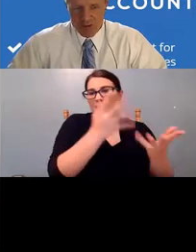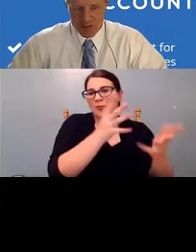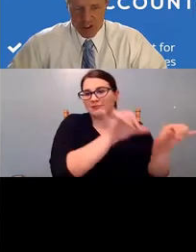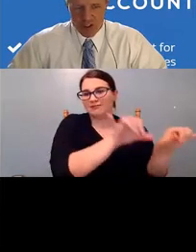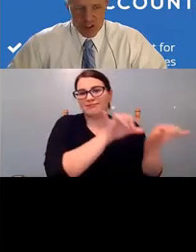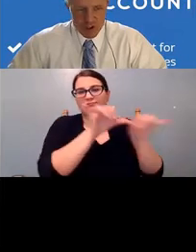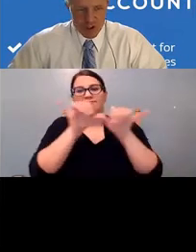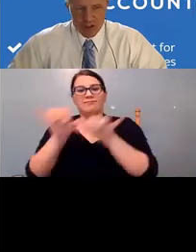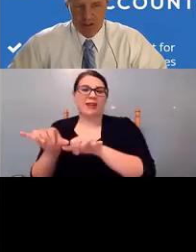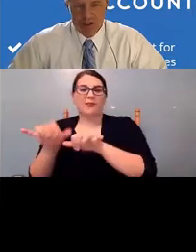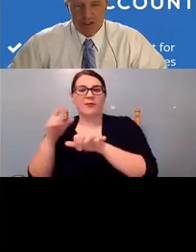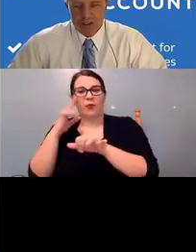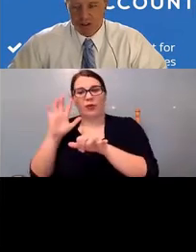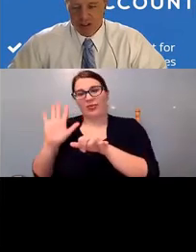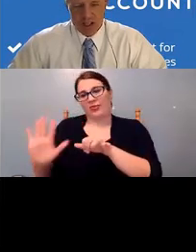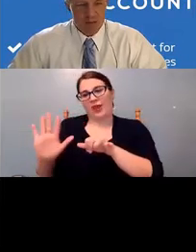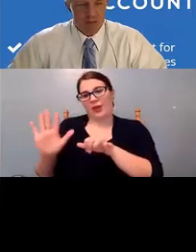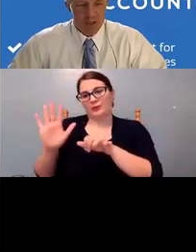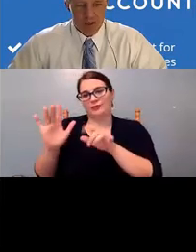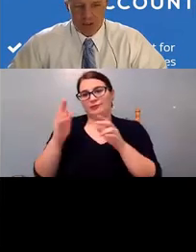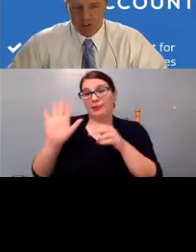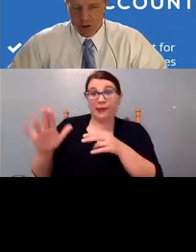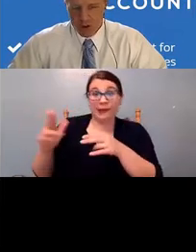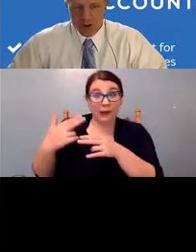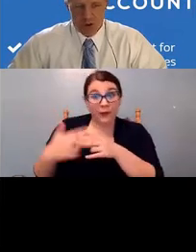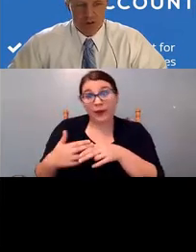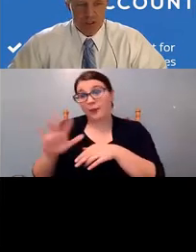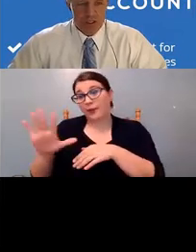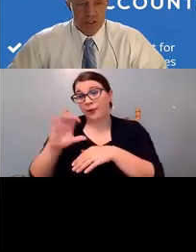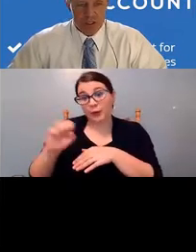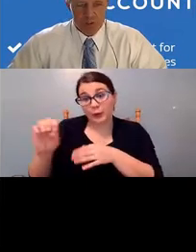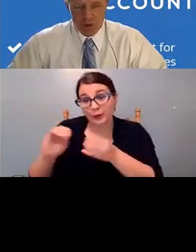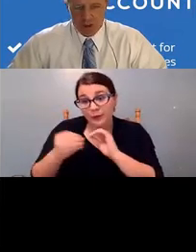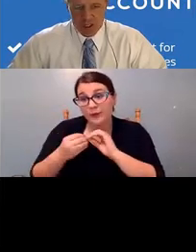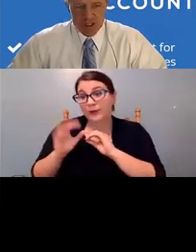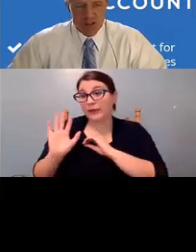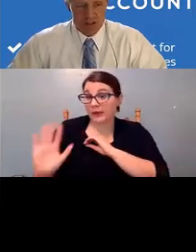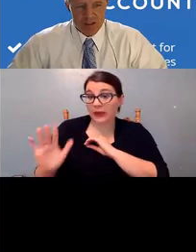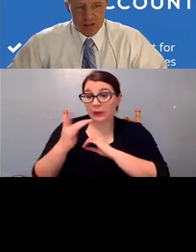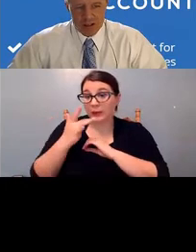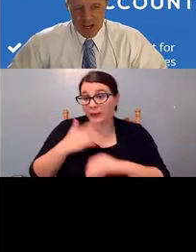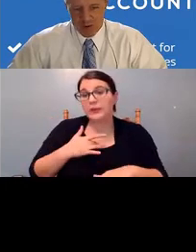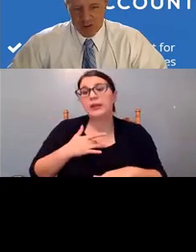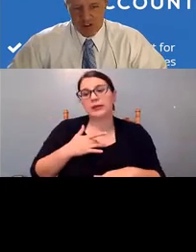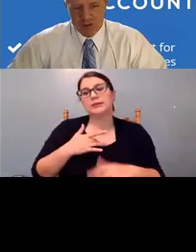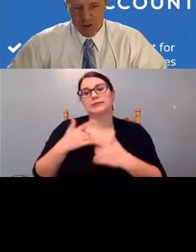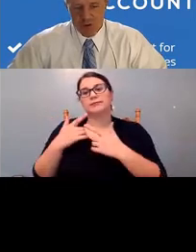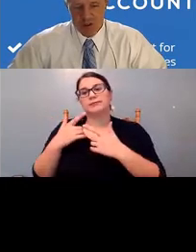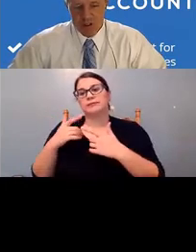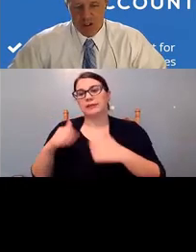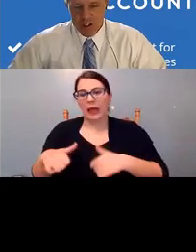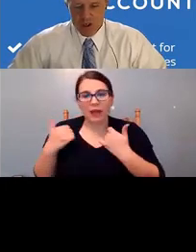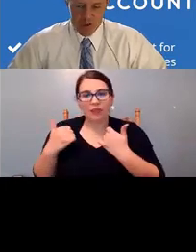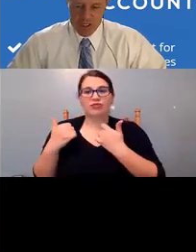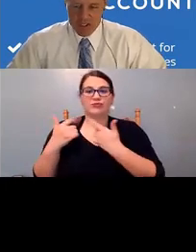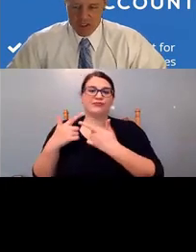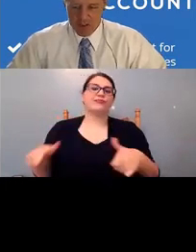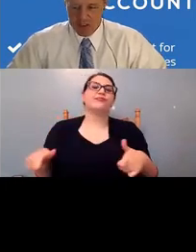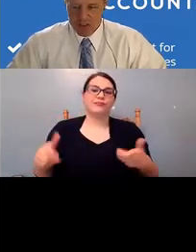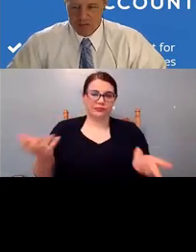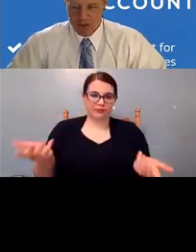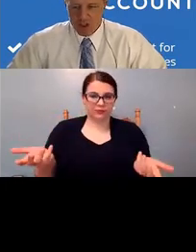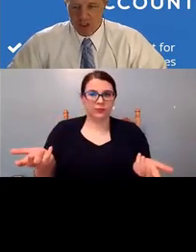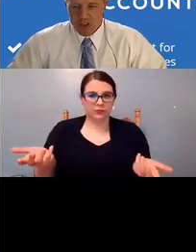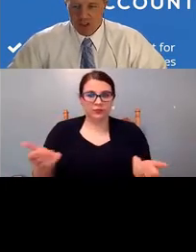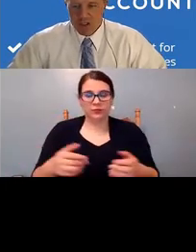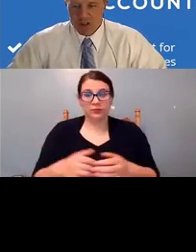the beneficiary screen. Their name, social, birth date, address, and so forth. The only